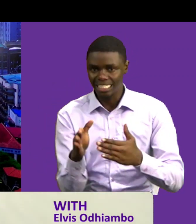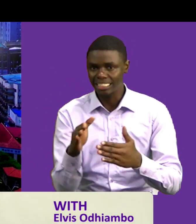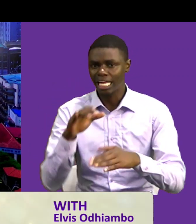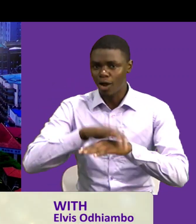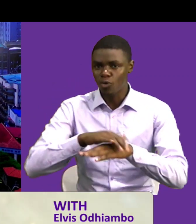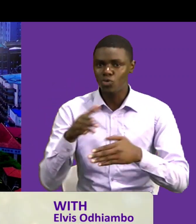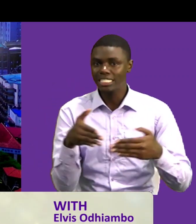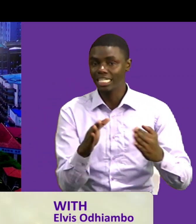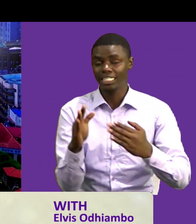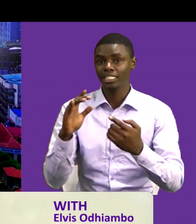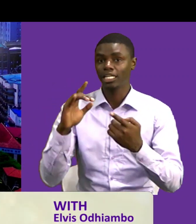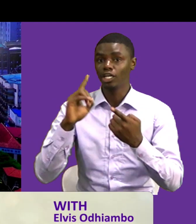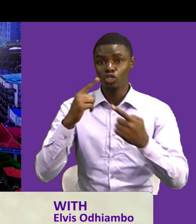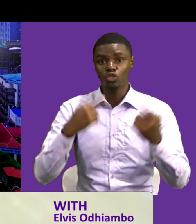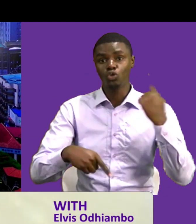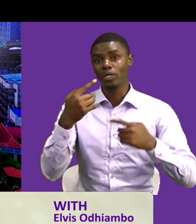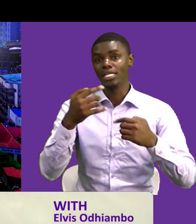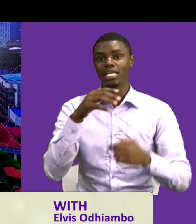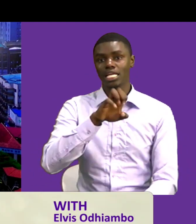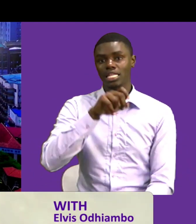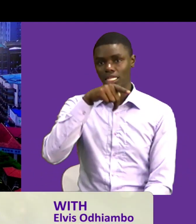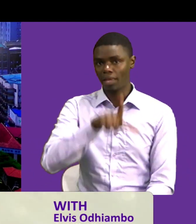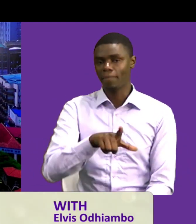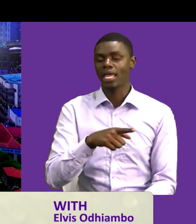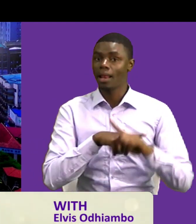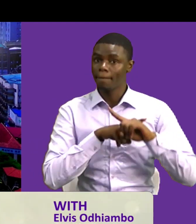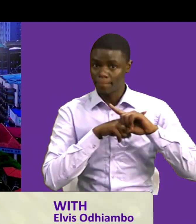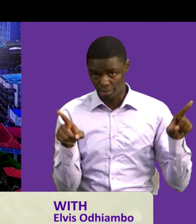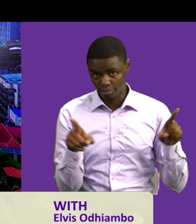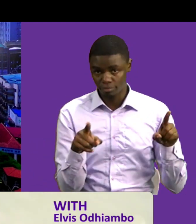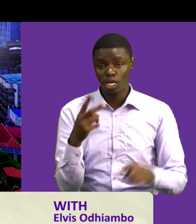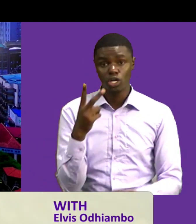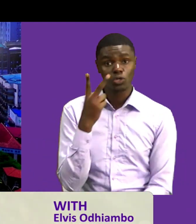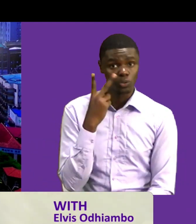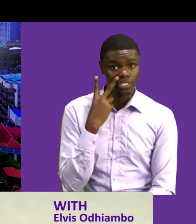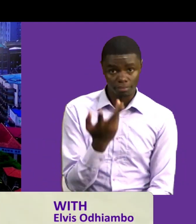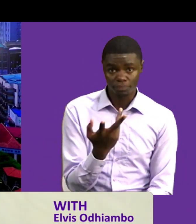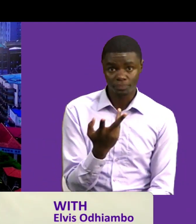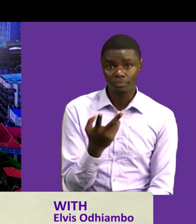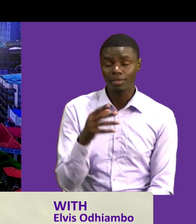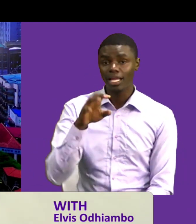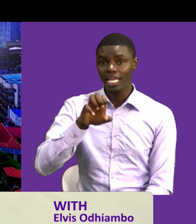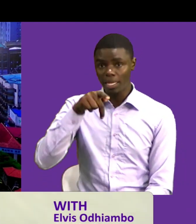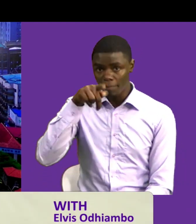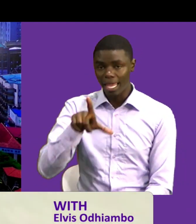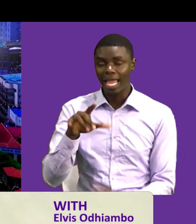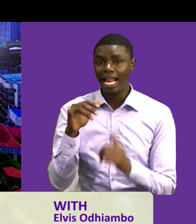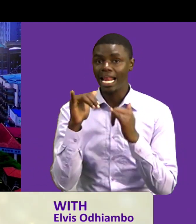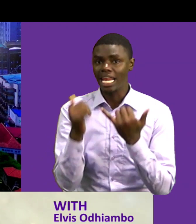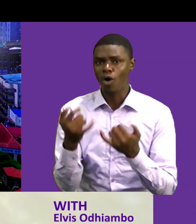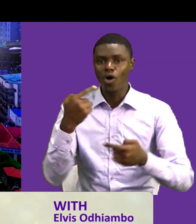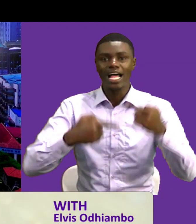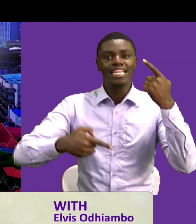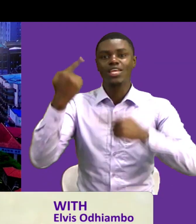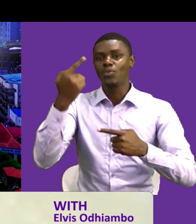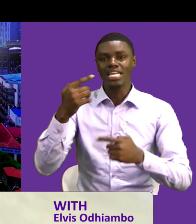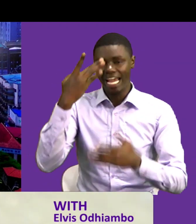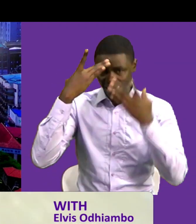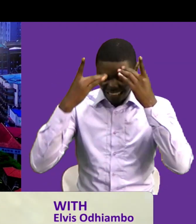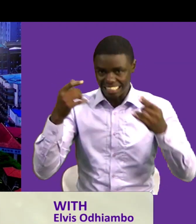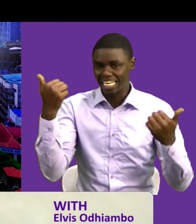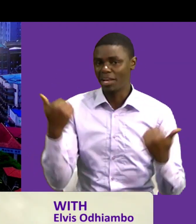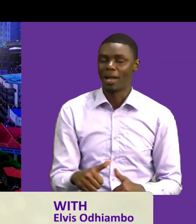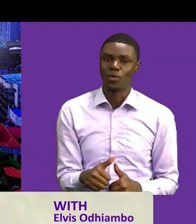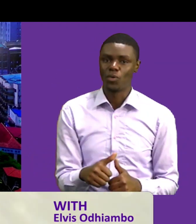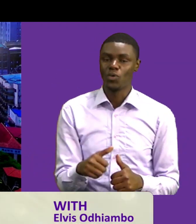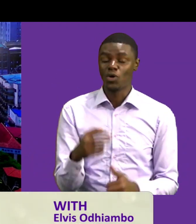good chance of winning the EPL. But you see, the EPL now, the winner is undecided,